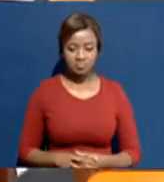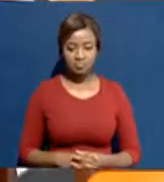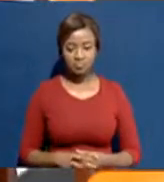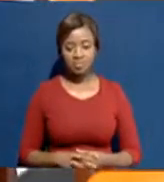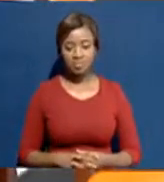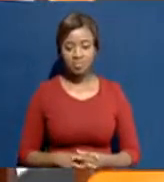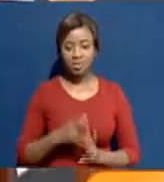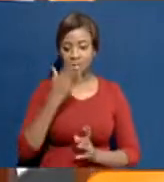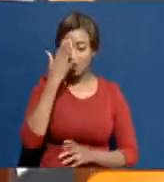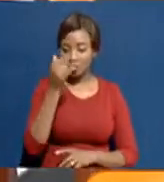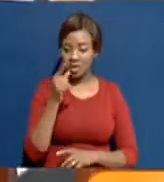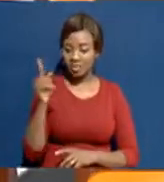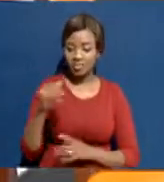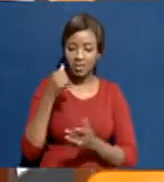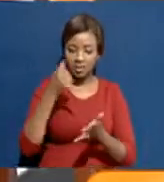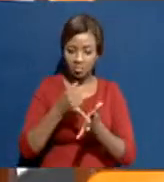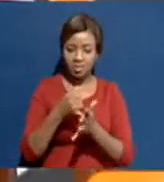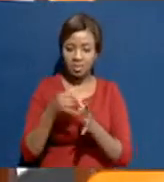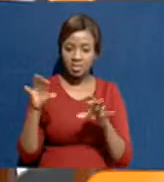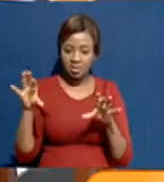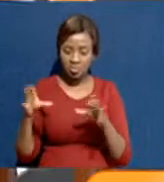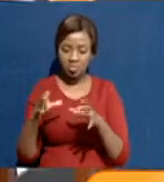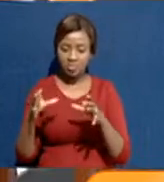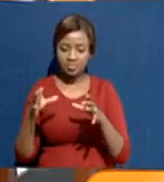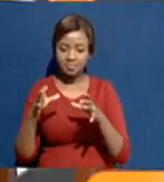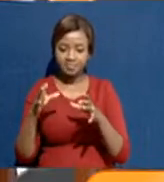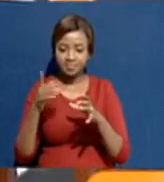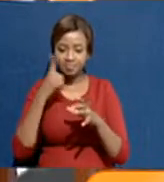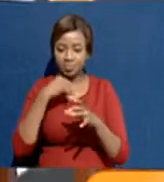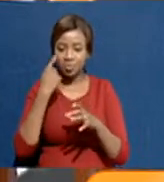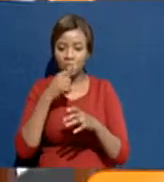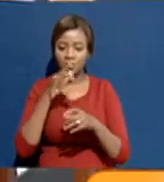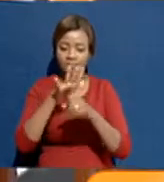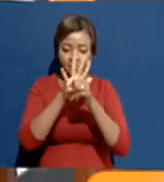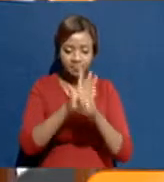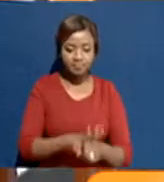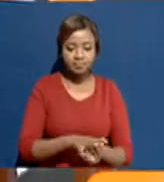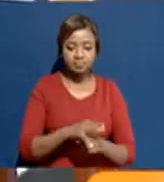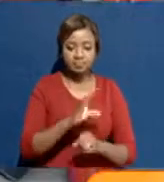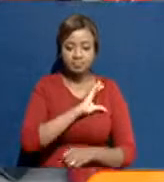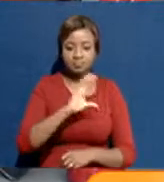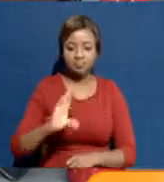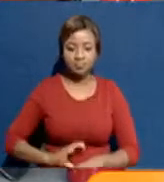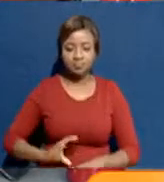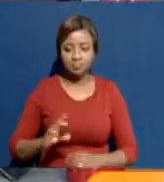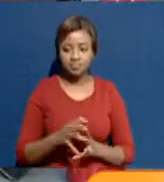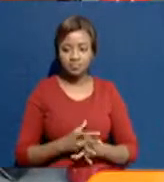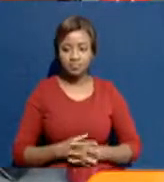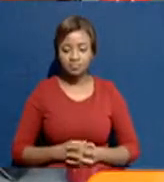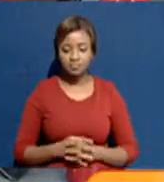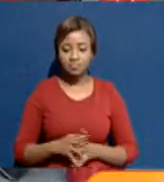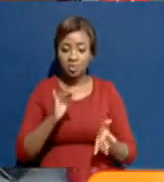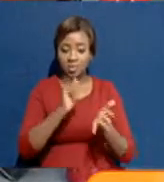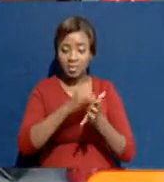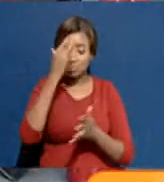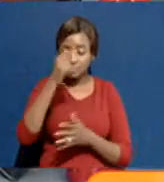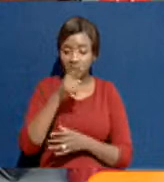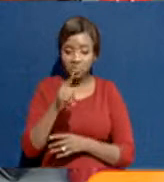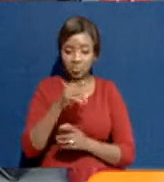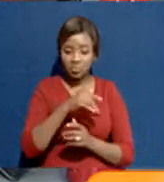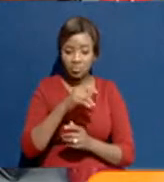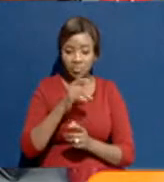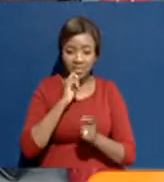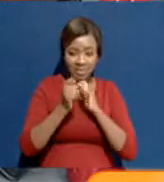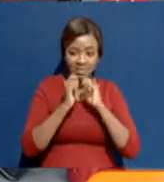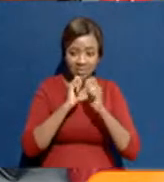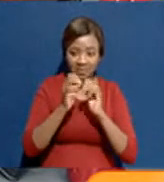they were part of the gang that was used to dehumanize the commissioners. Mm-hmm. Yes. Is that why one of the reasons why you haven't given an interview in more